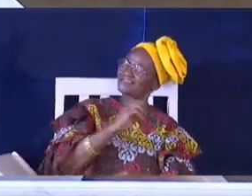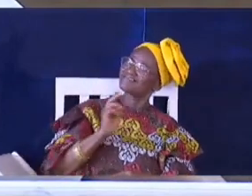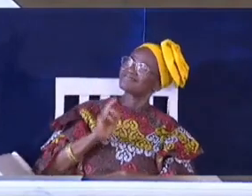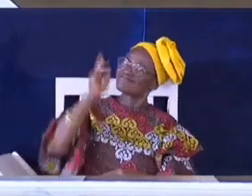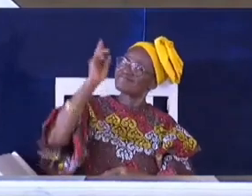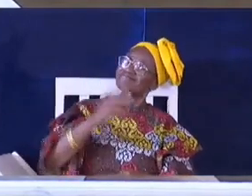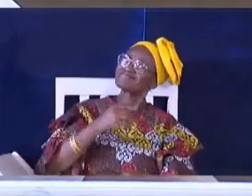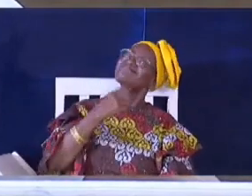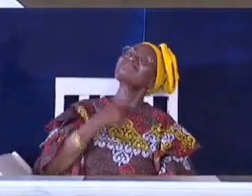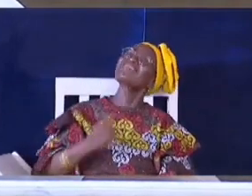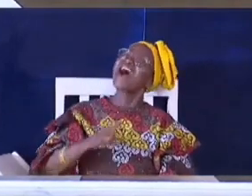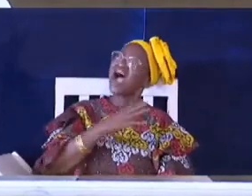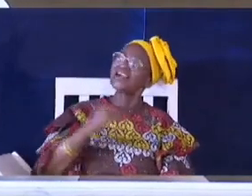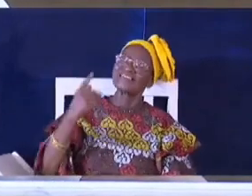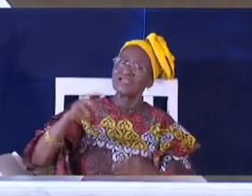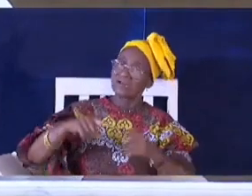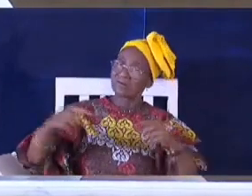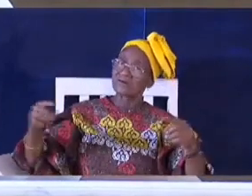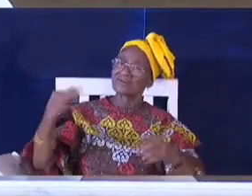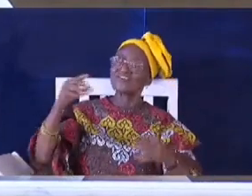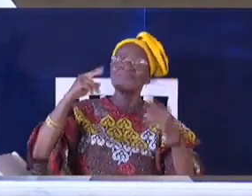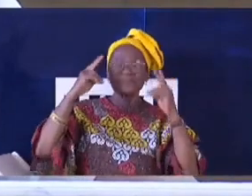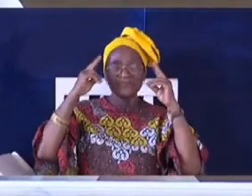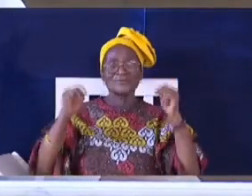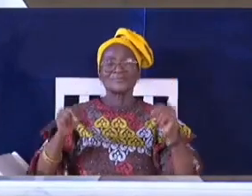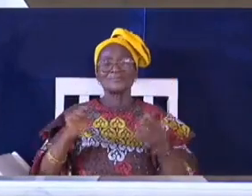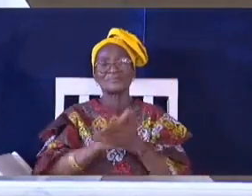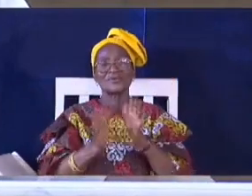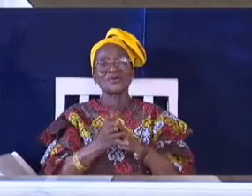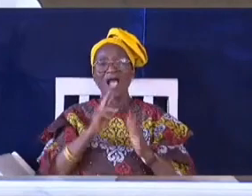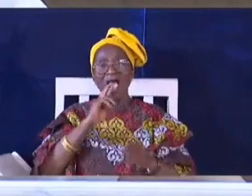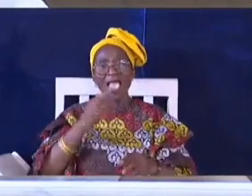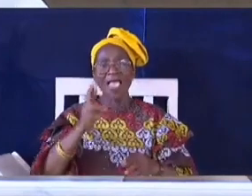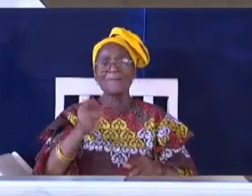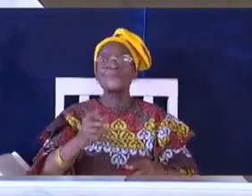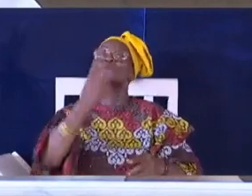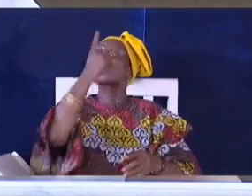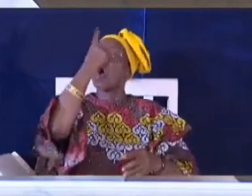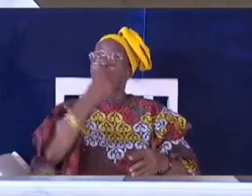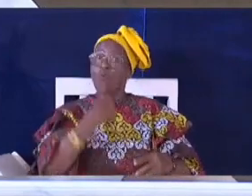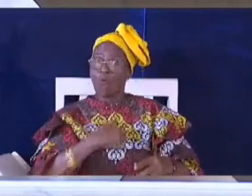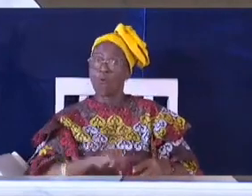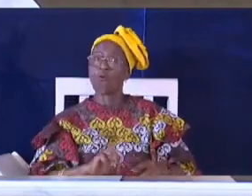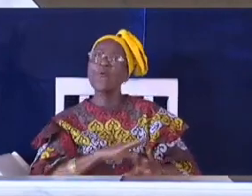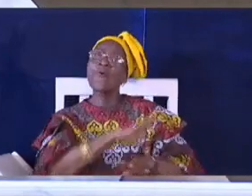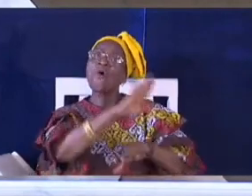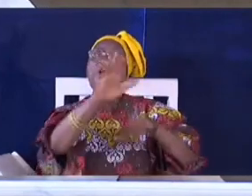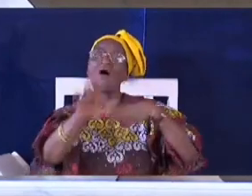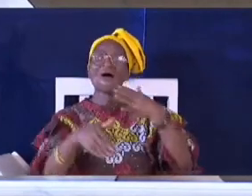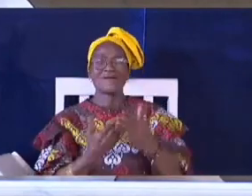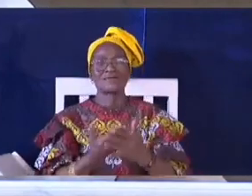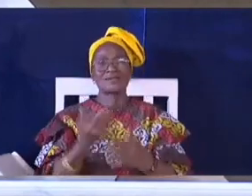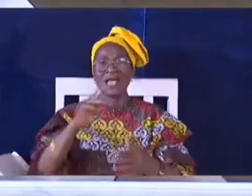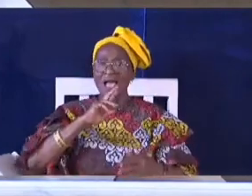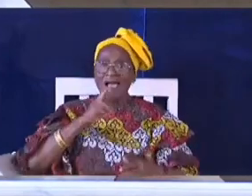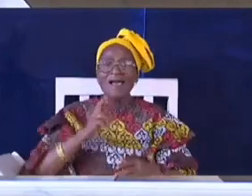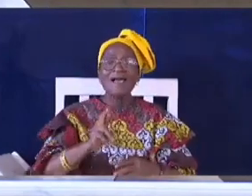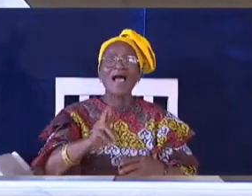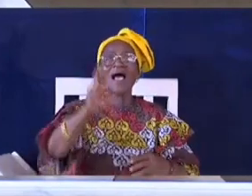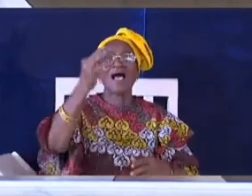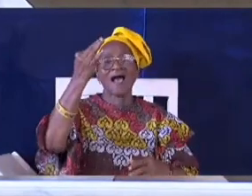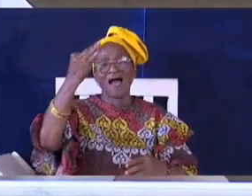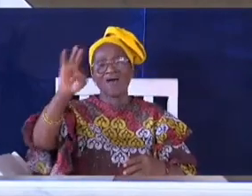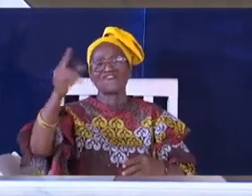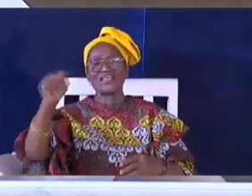And the rod of Moses that became a serpent swallowed all the serpents of